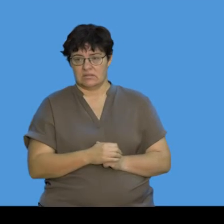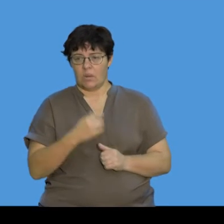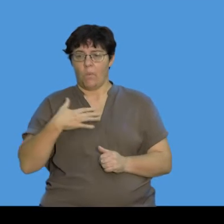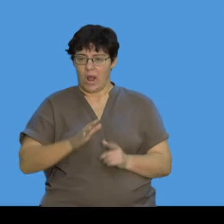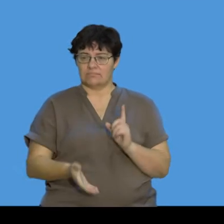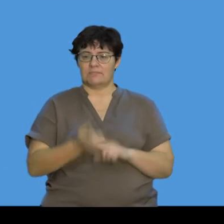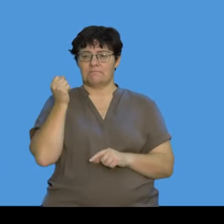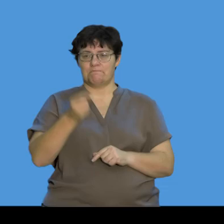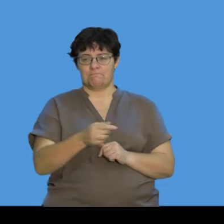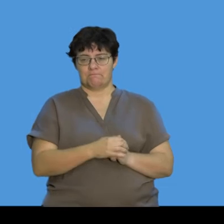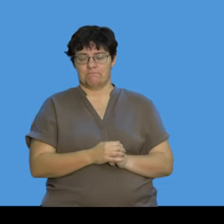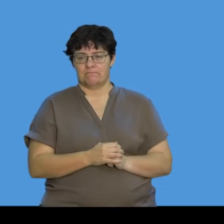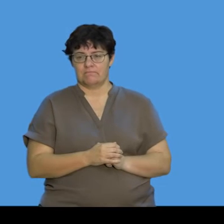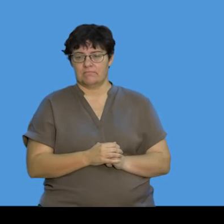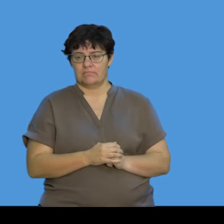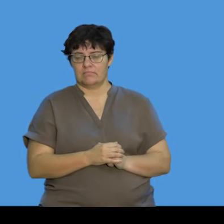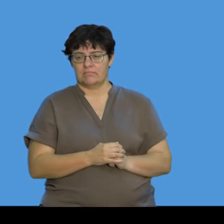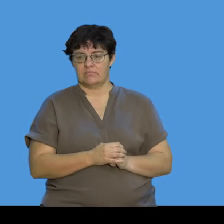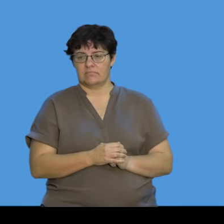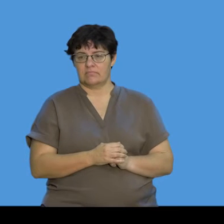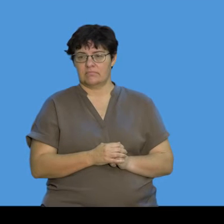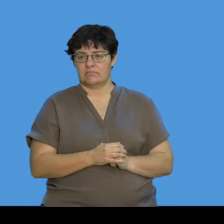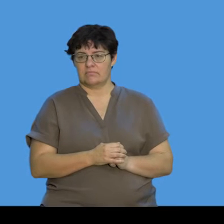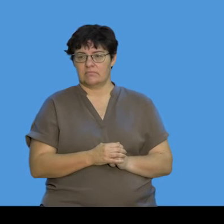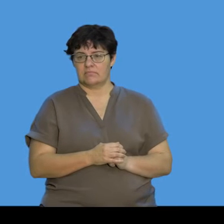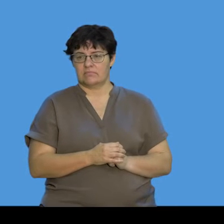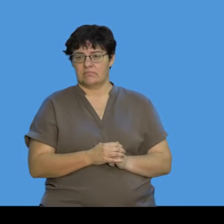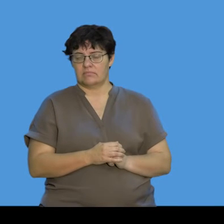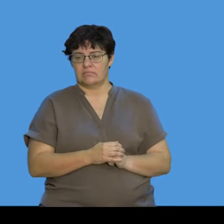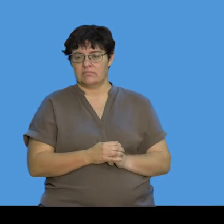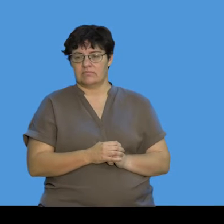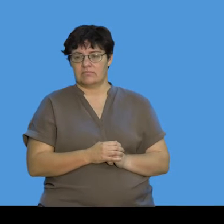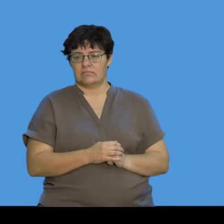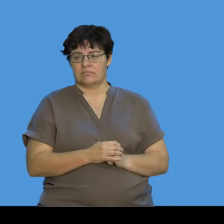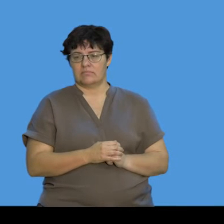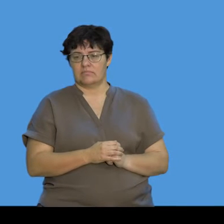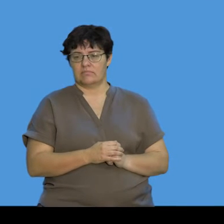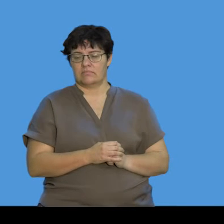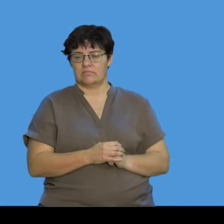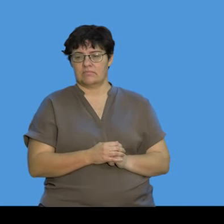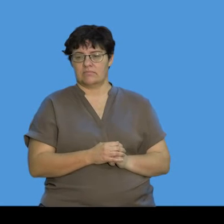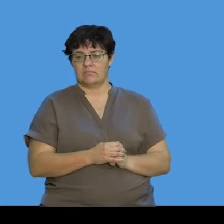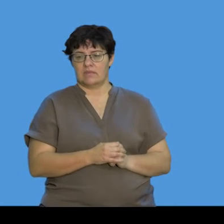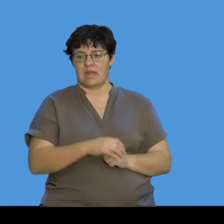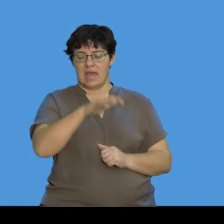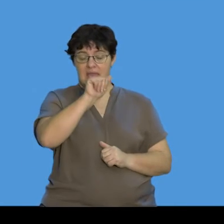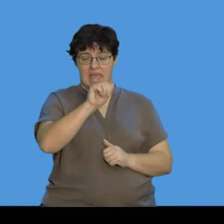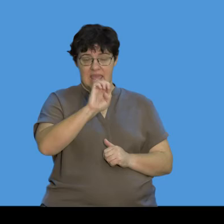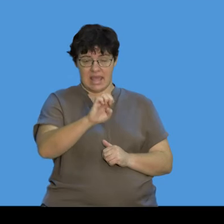So that's what I'm trying to find there. So this will be equals to, that is